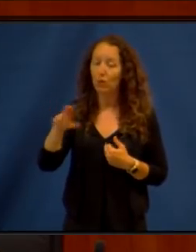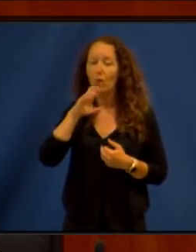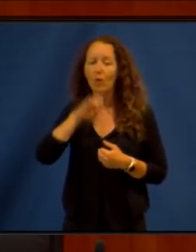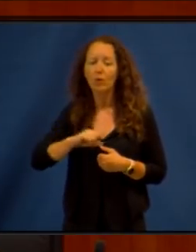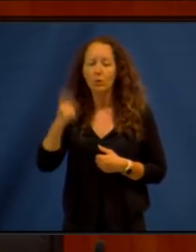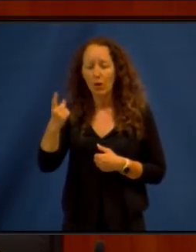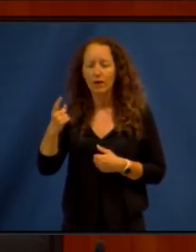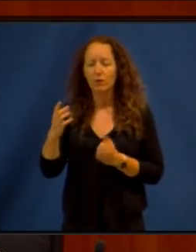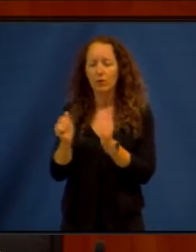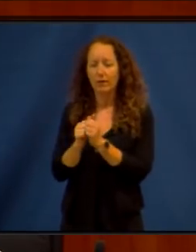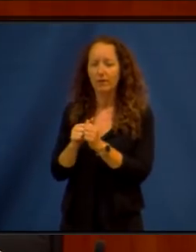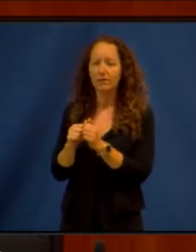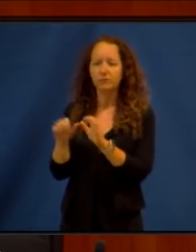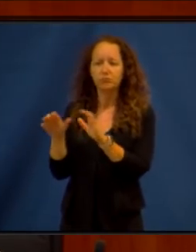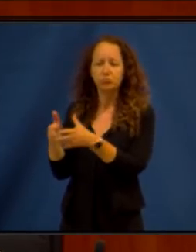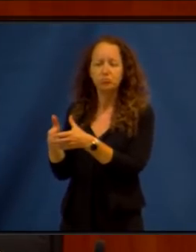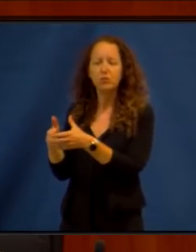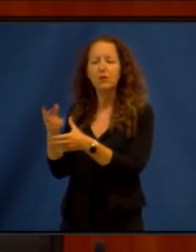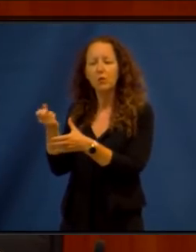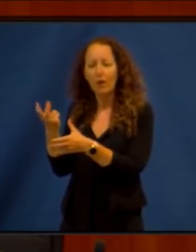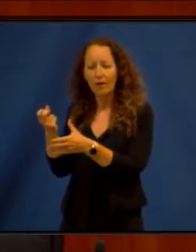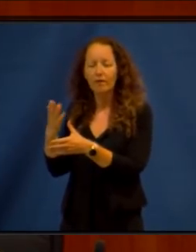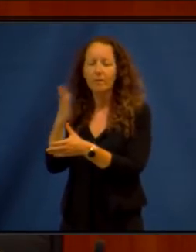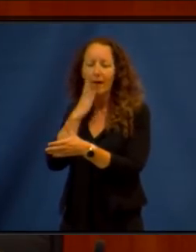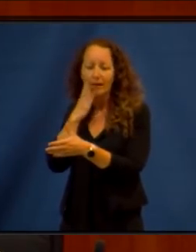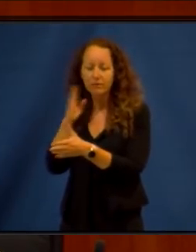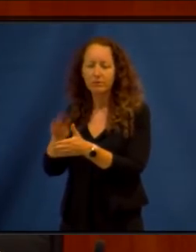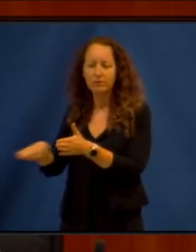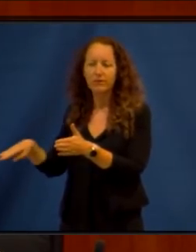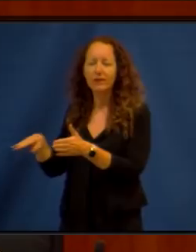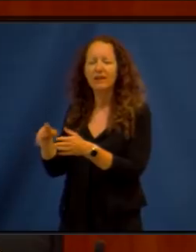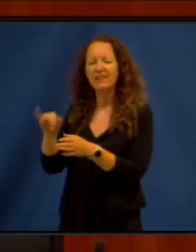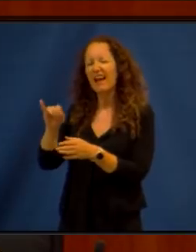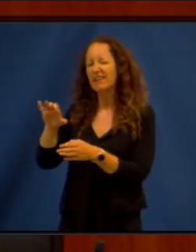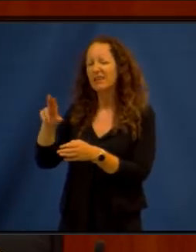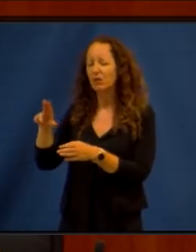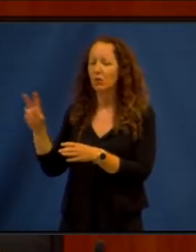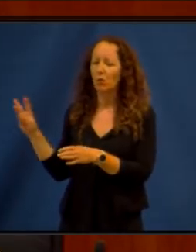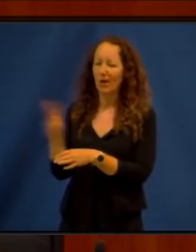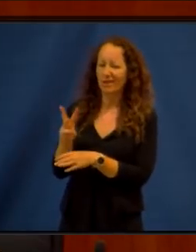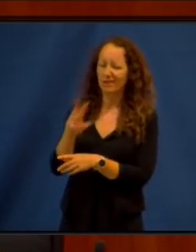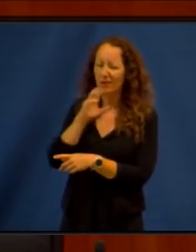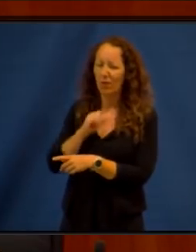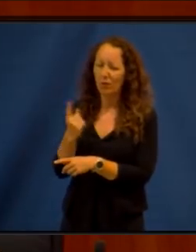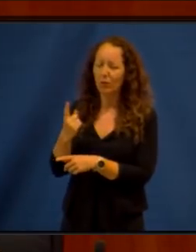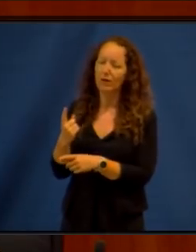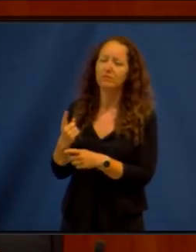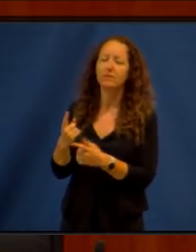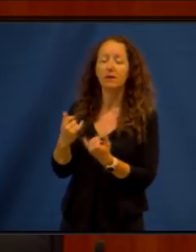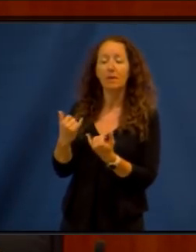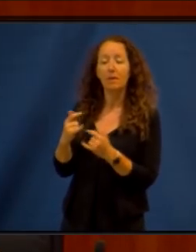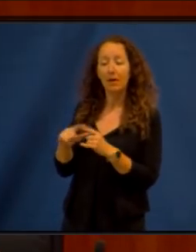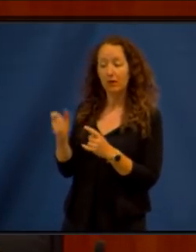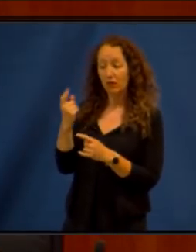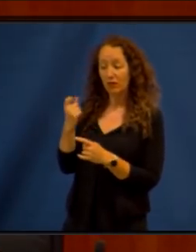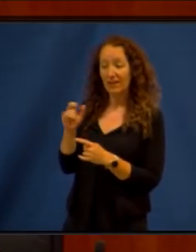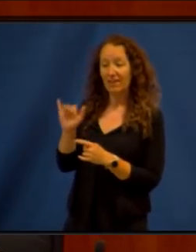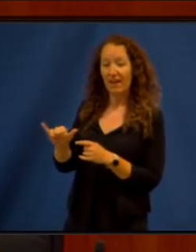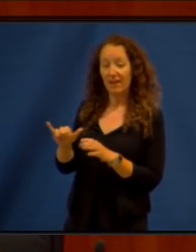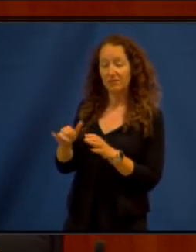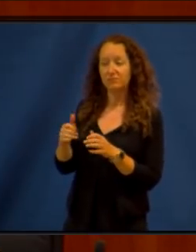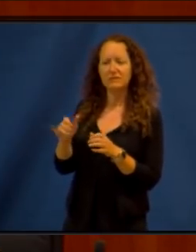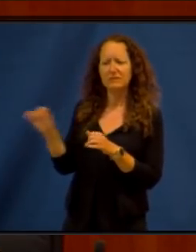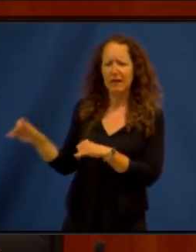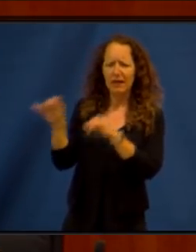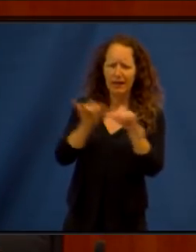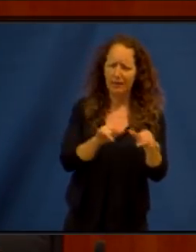the 20-bedder. That 12-bed unit, just like the 20-bed unit, have all private rooms, medical gases,